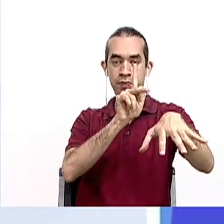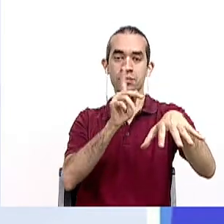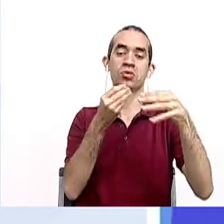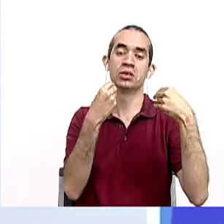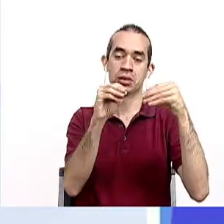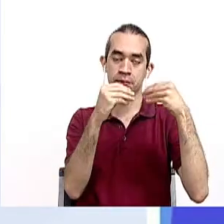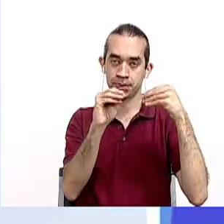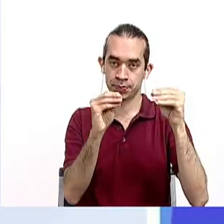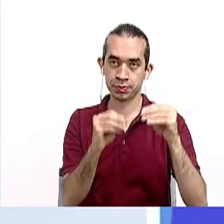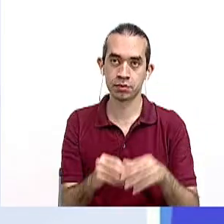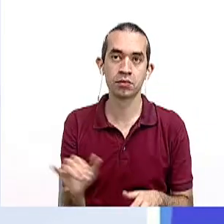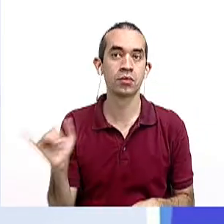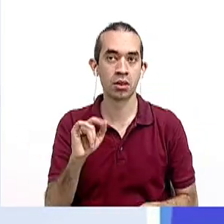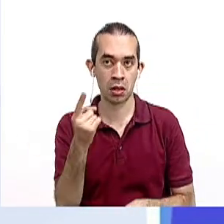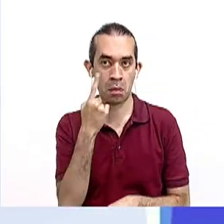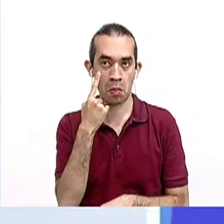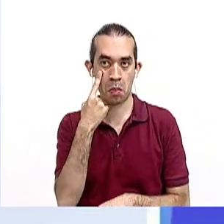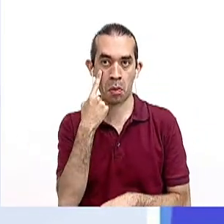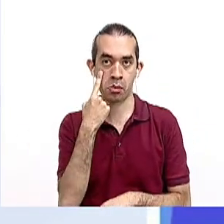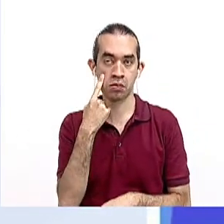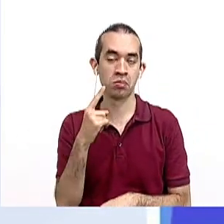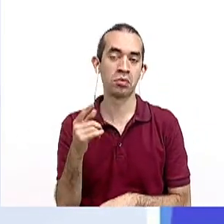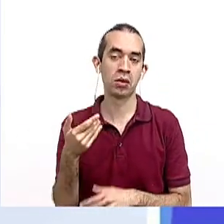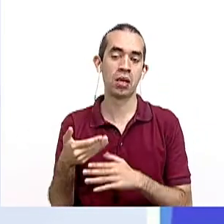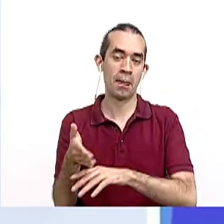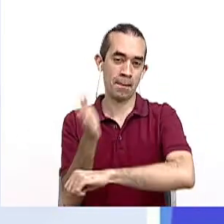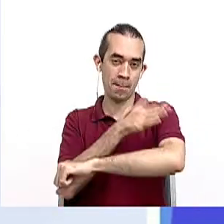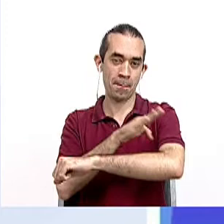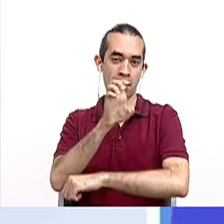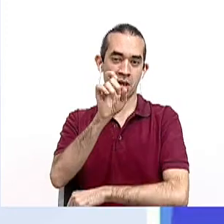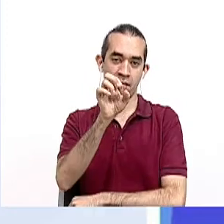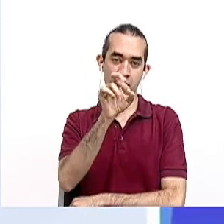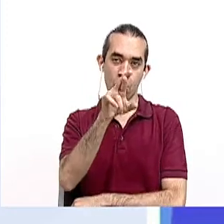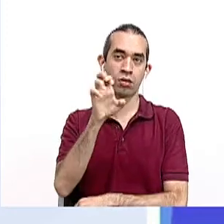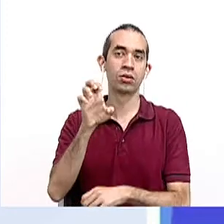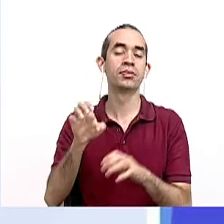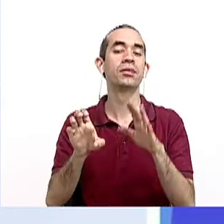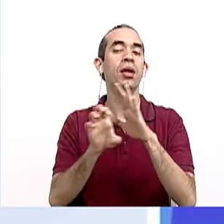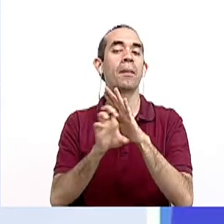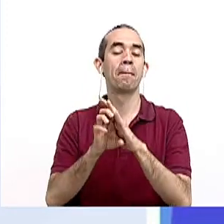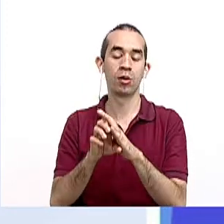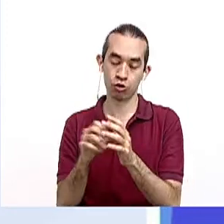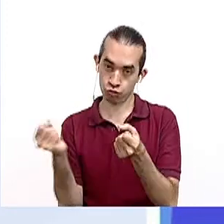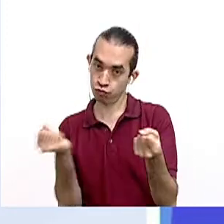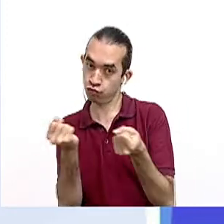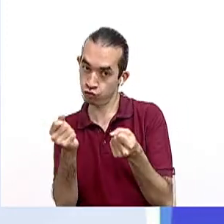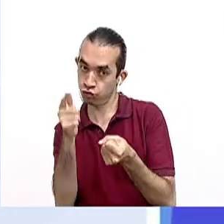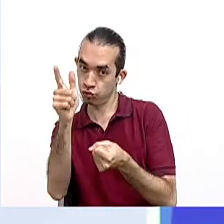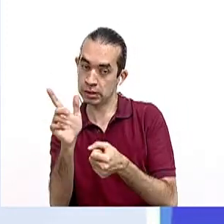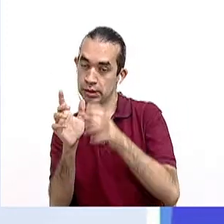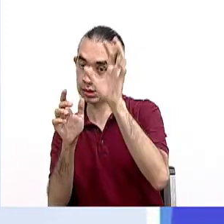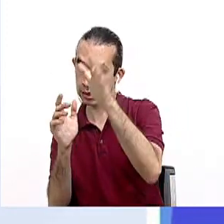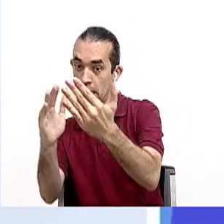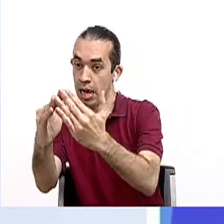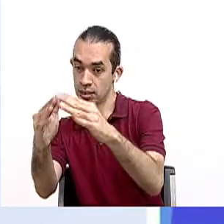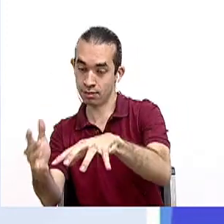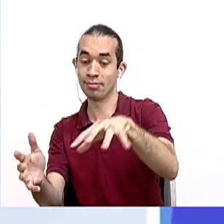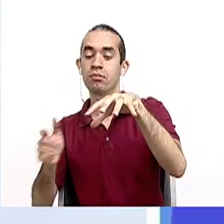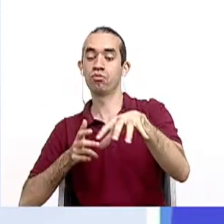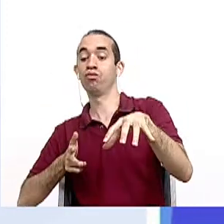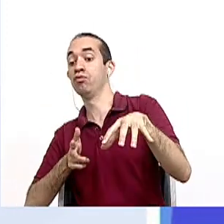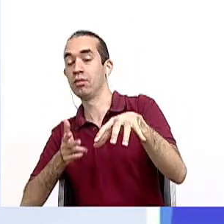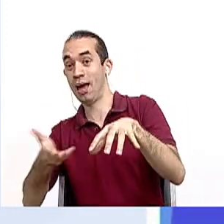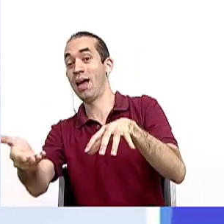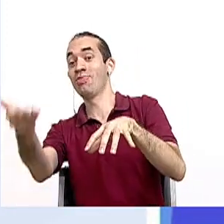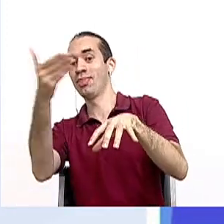use also before, and in this case, you can say that the bank is before the house, okay?